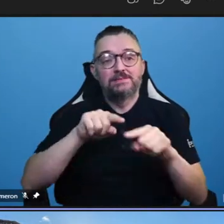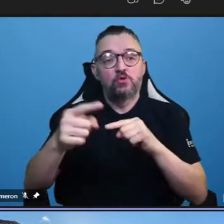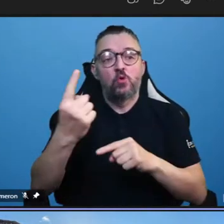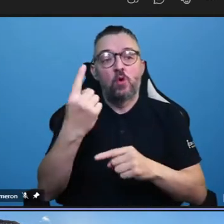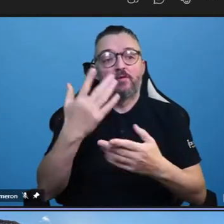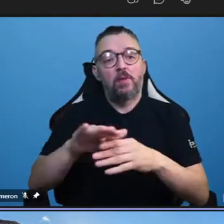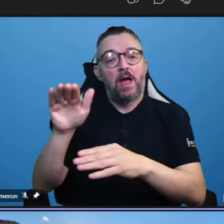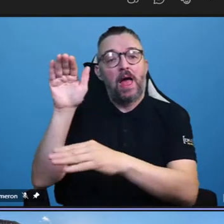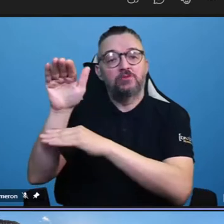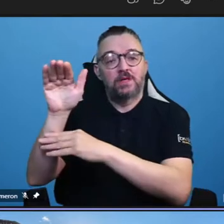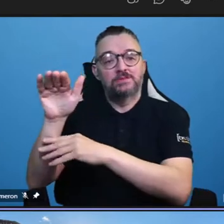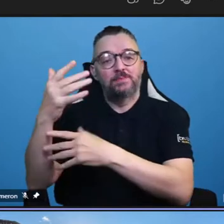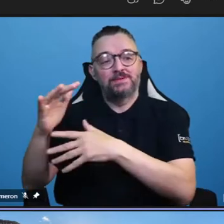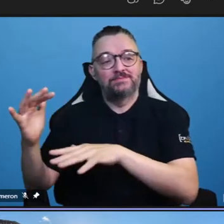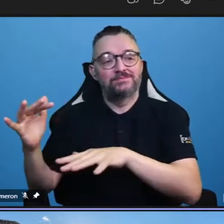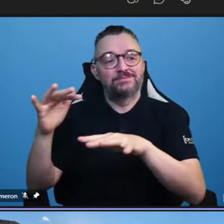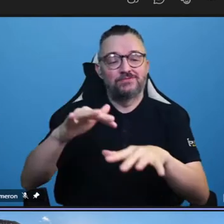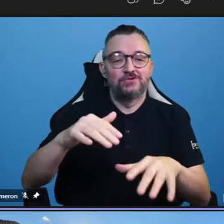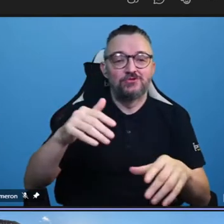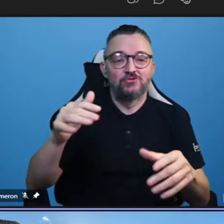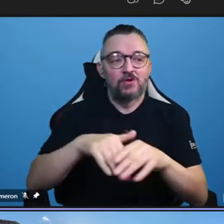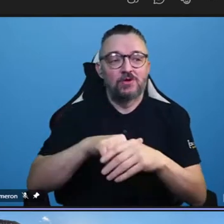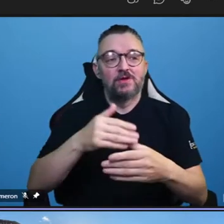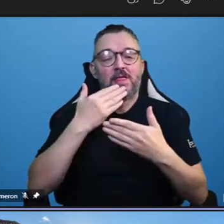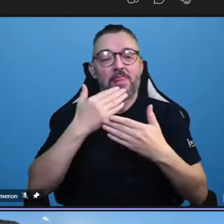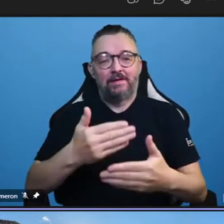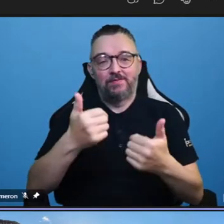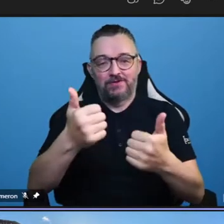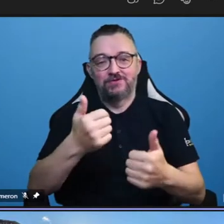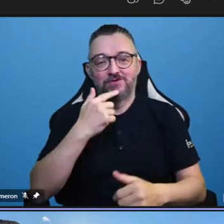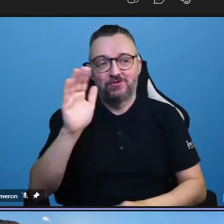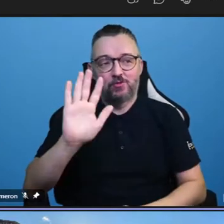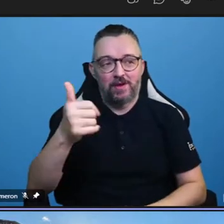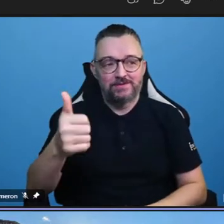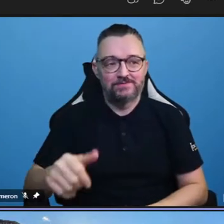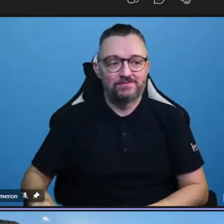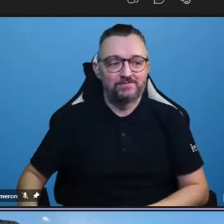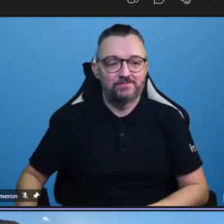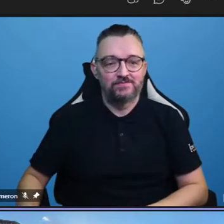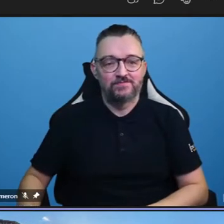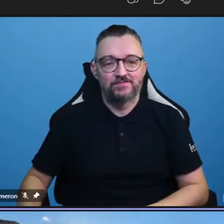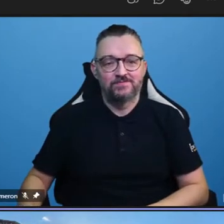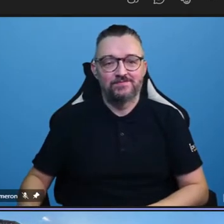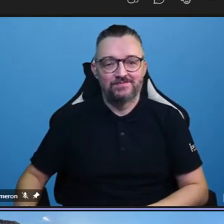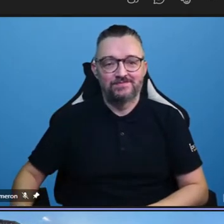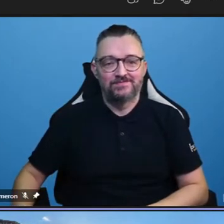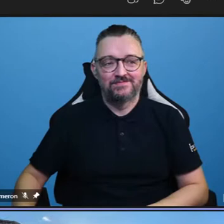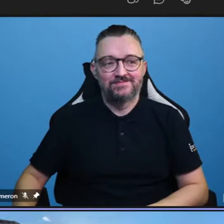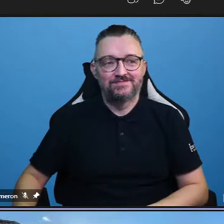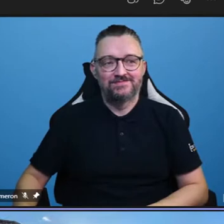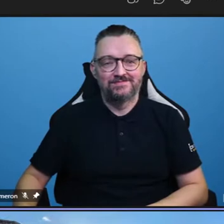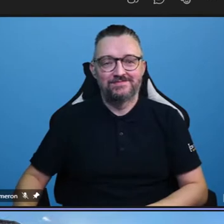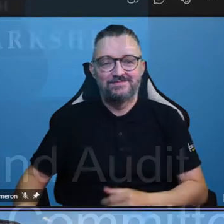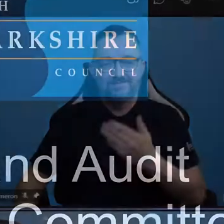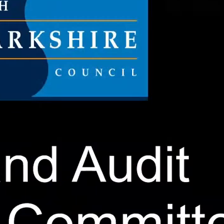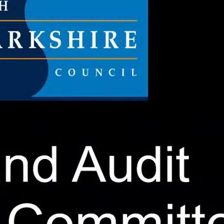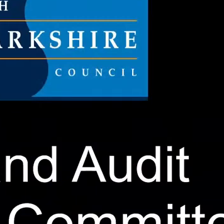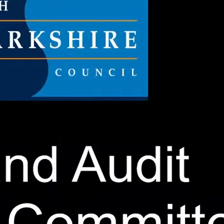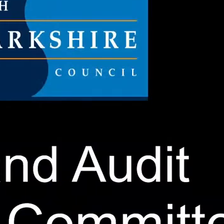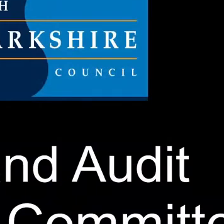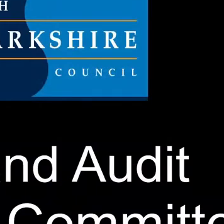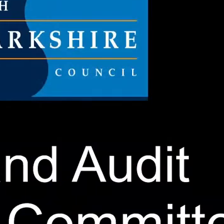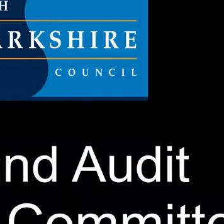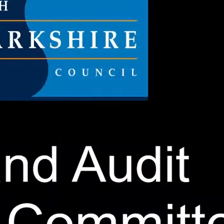outside who have come along to join us today. Thank you very much. Goodbye. Thanks, Chair. Yep, thanks, Chair. Thanks all. Bye.